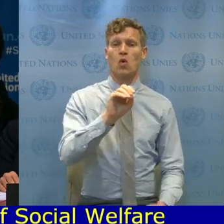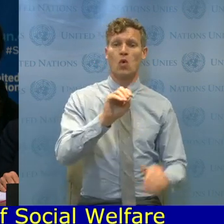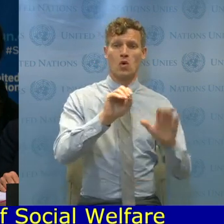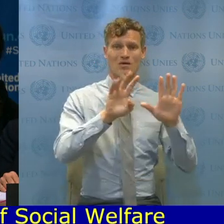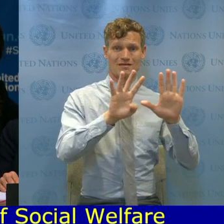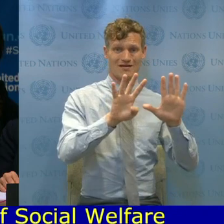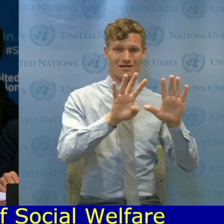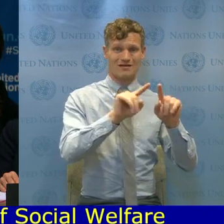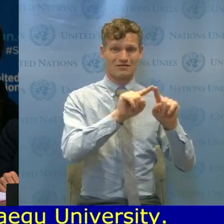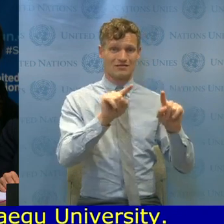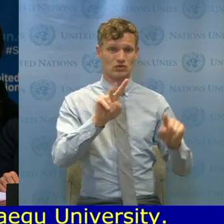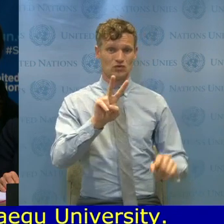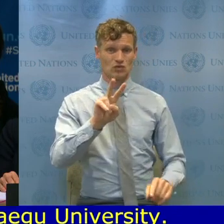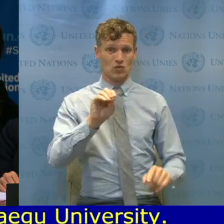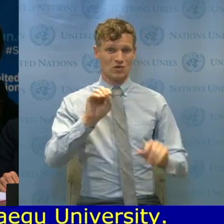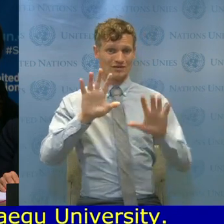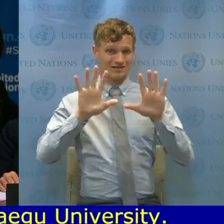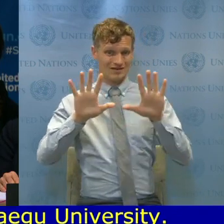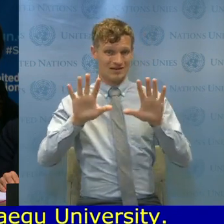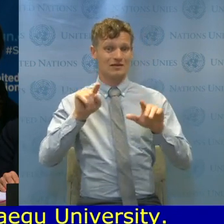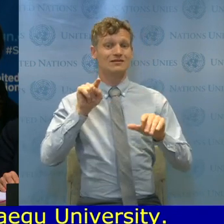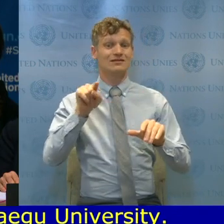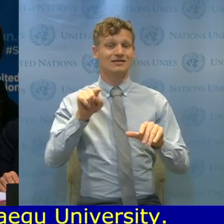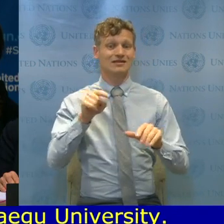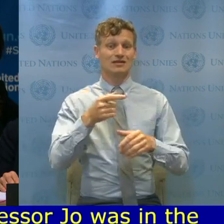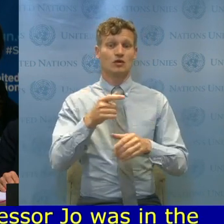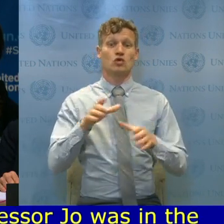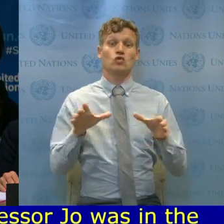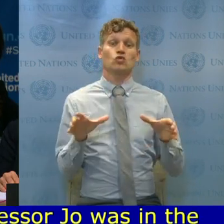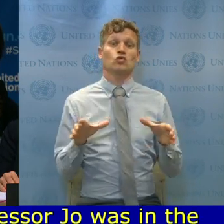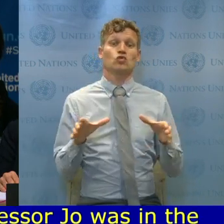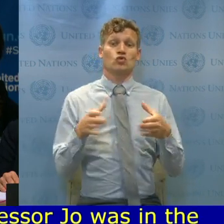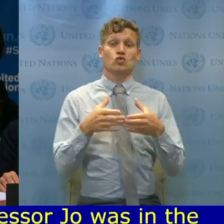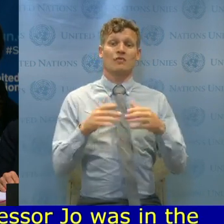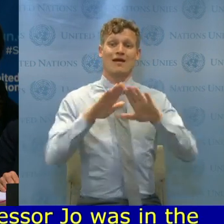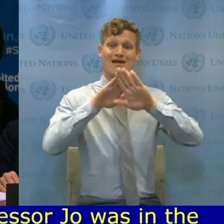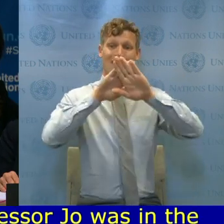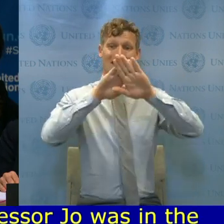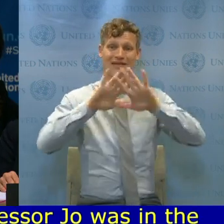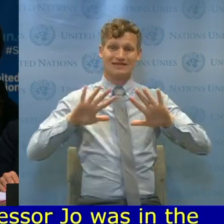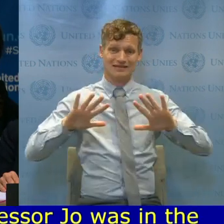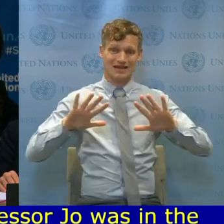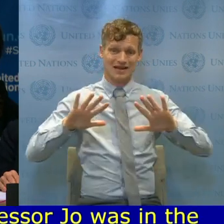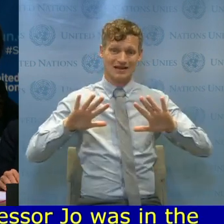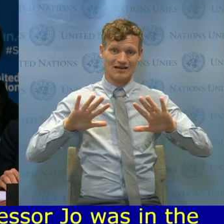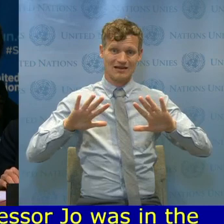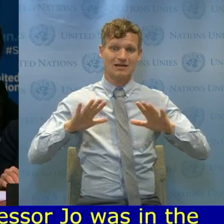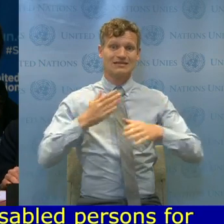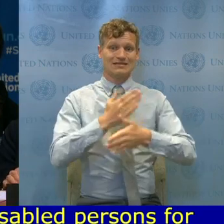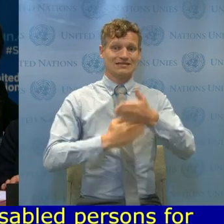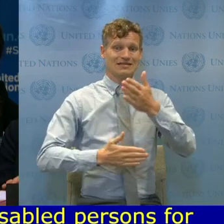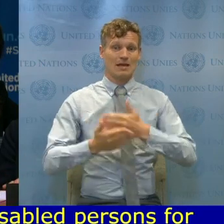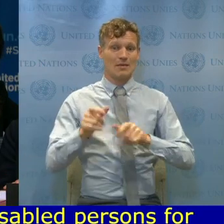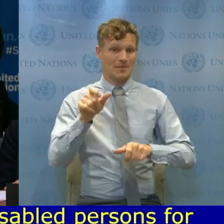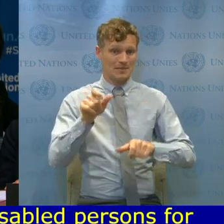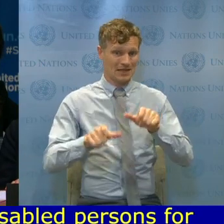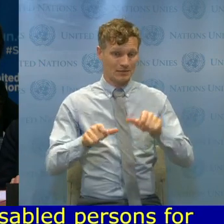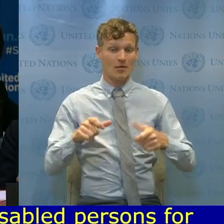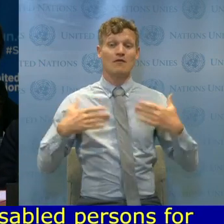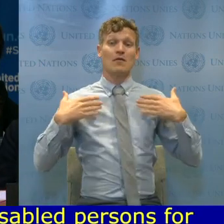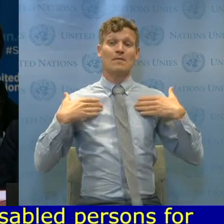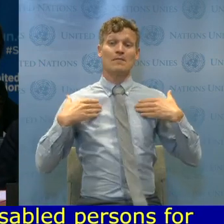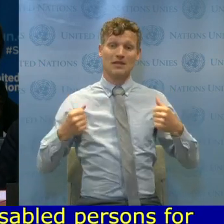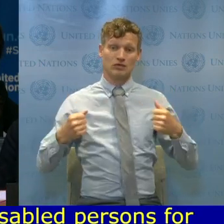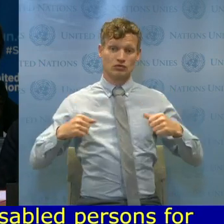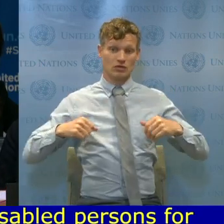of Health, Welfare, and Family Affairs and Rehabilitation of Korea. Since 2016, he has worked as